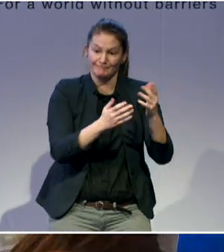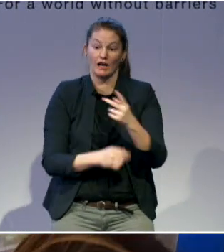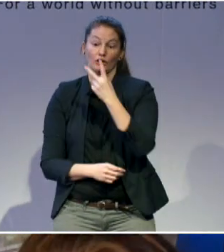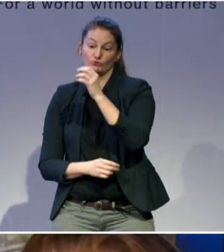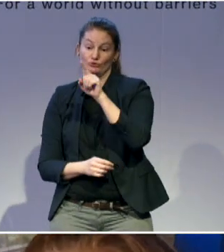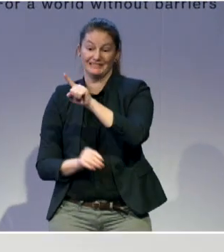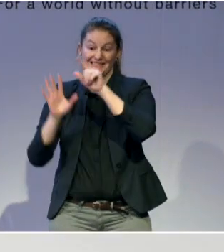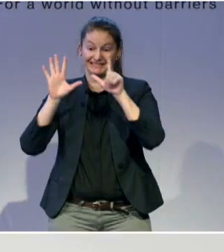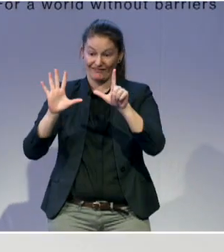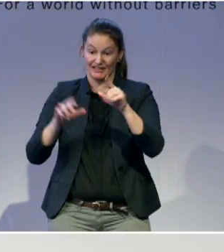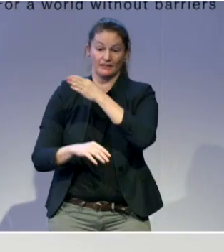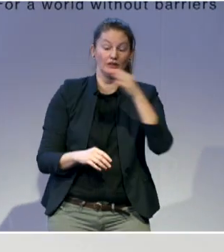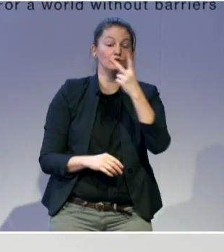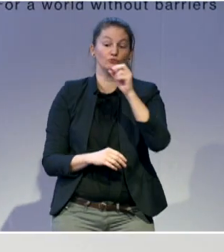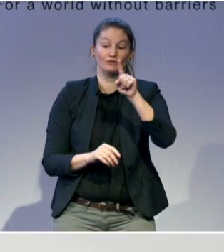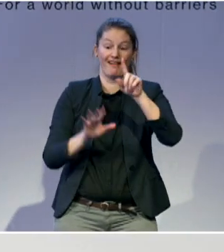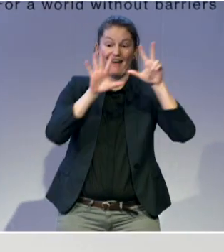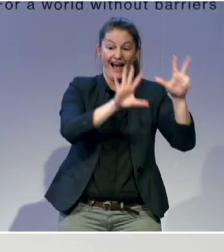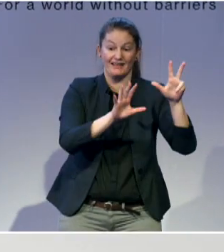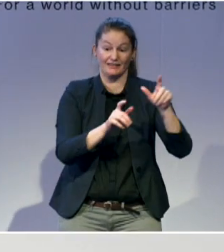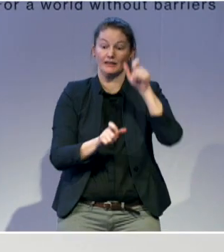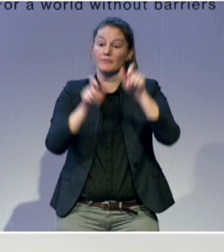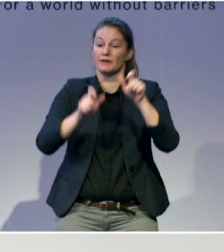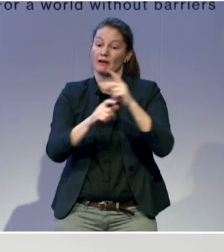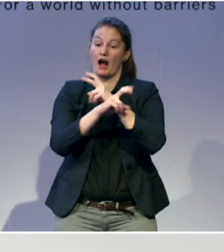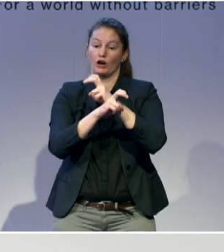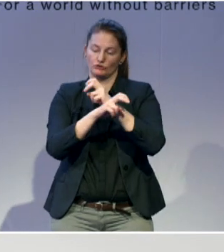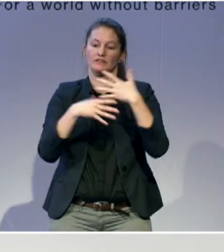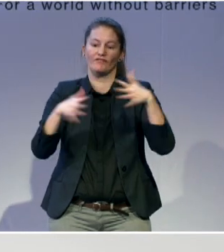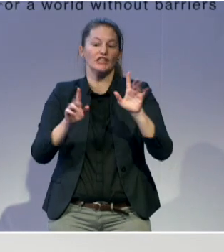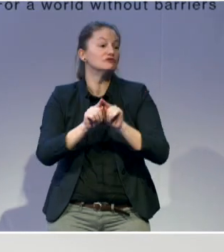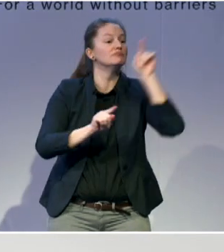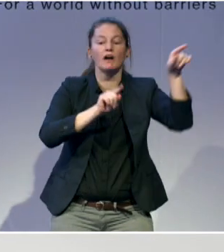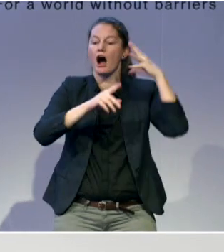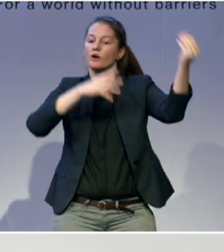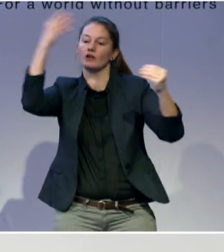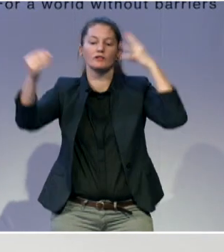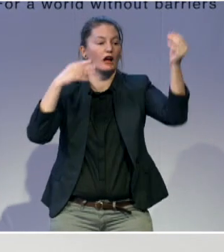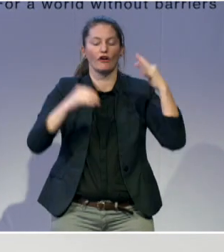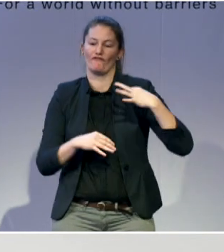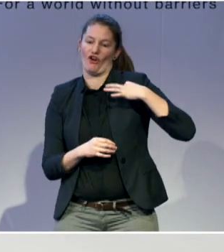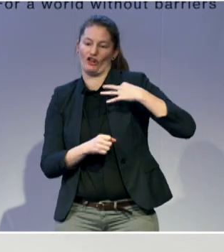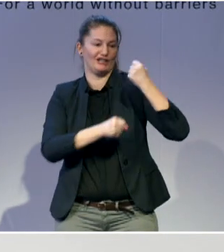disabilities volunteered abroad, such as in schools and confidence training for children.